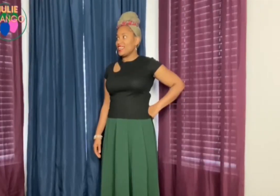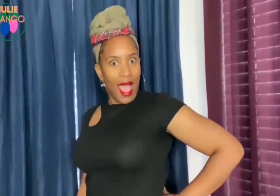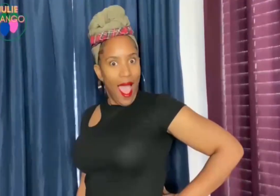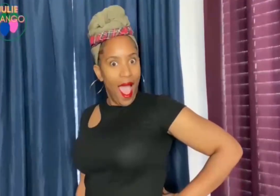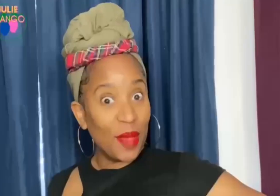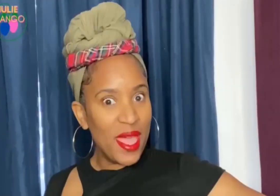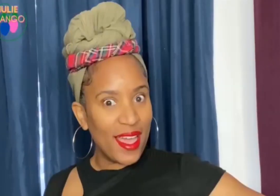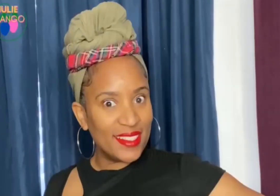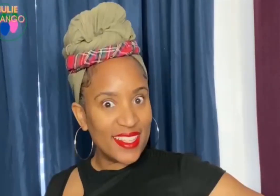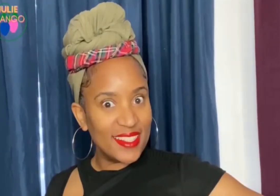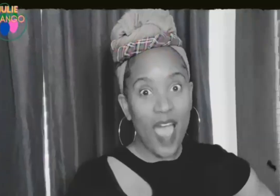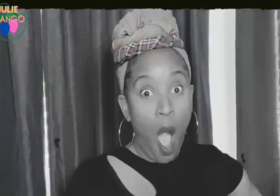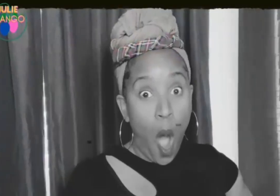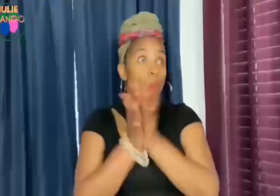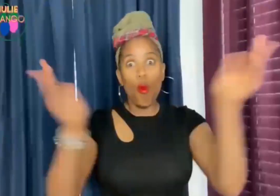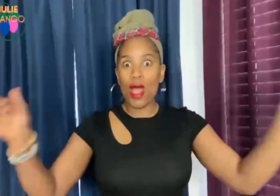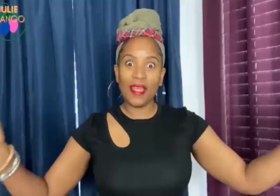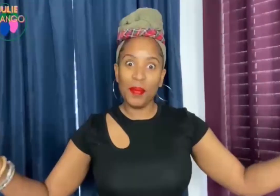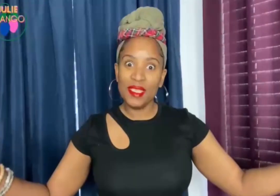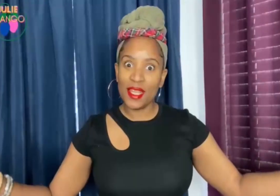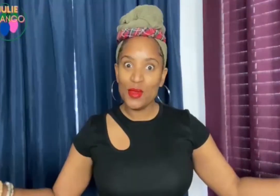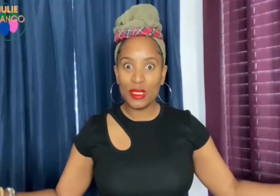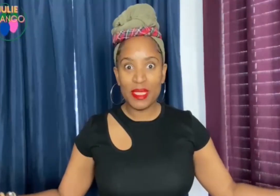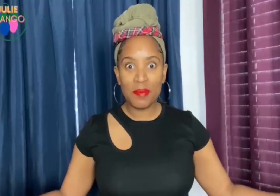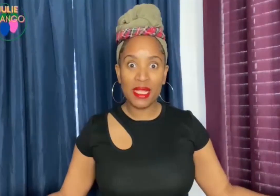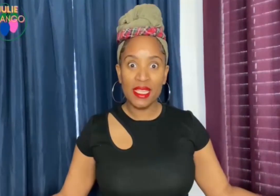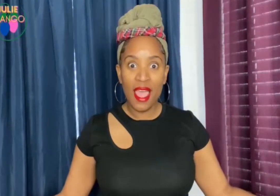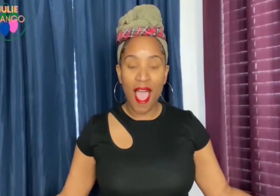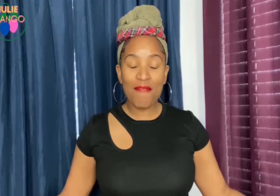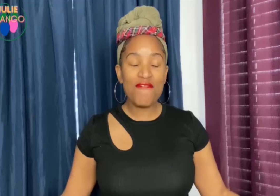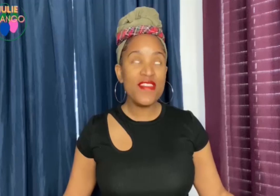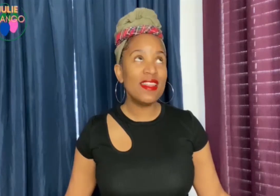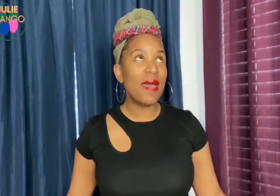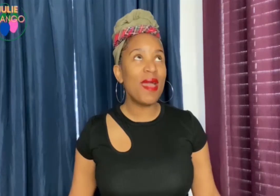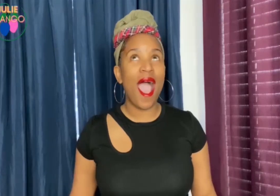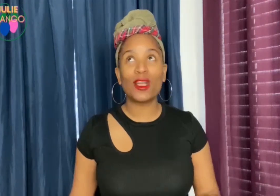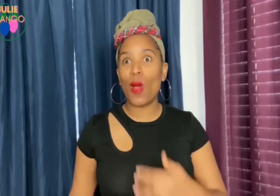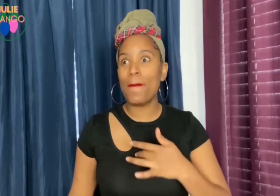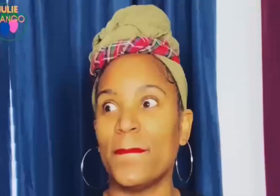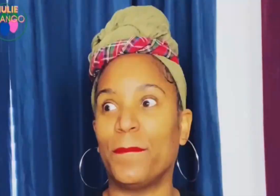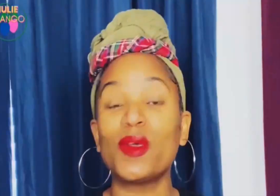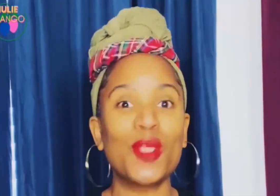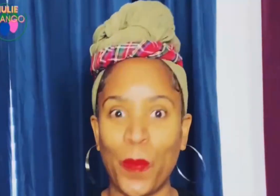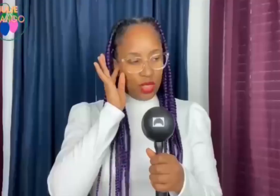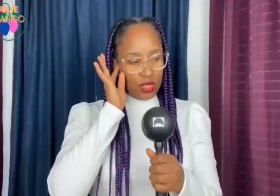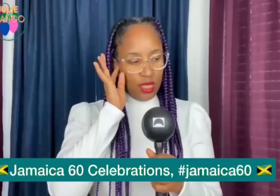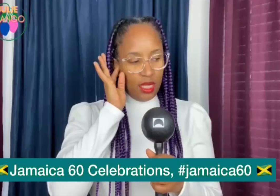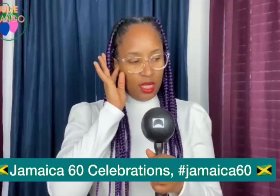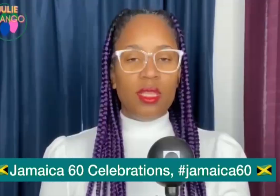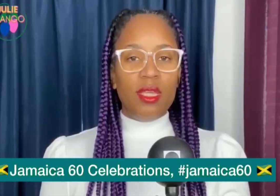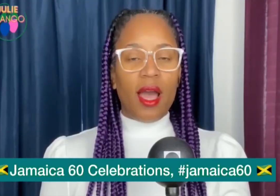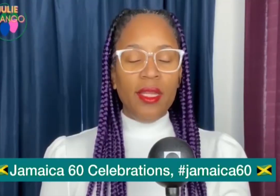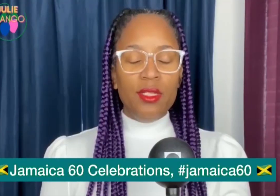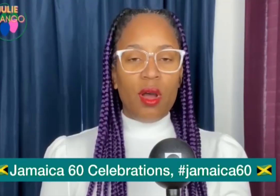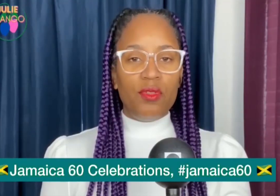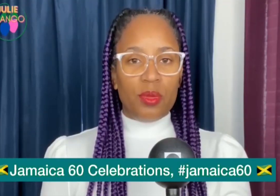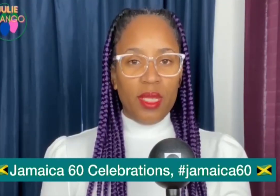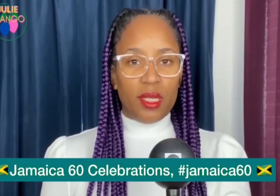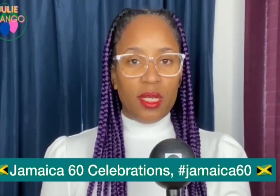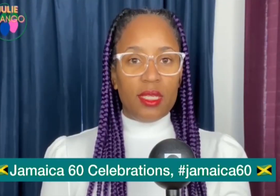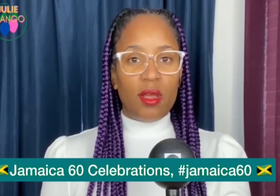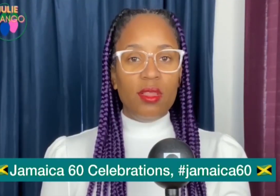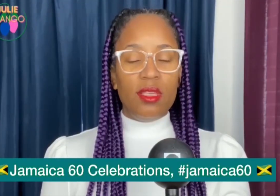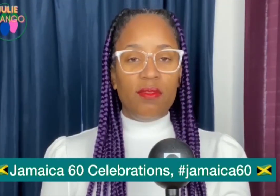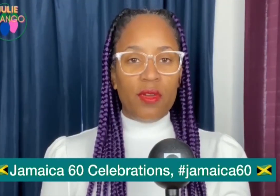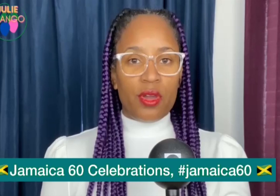60, ham Bar Bakings What a piece of news Mrs. Matty, I feel like my heart going bust up just in the island of